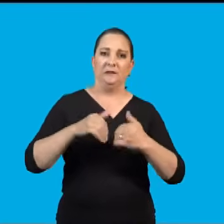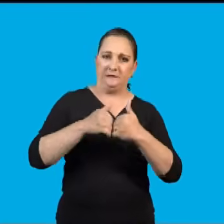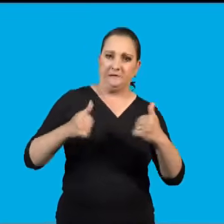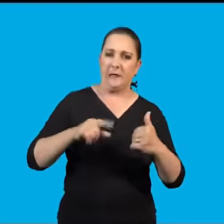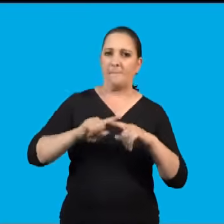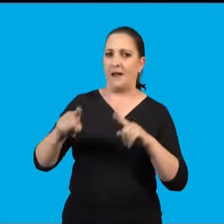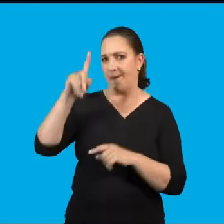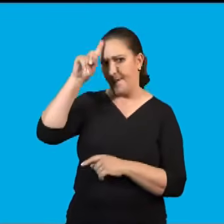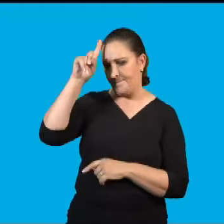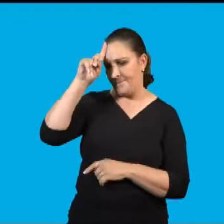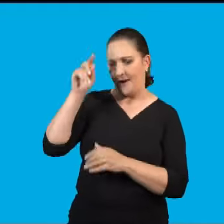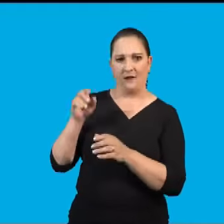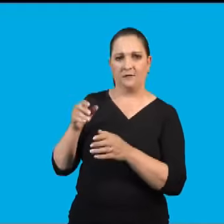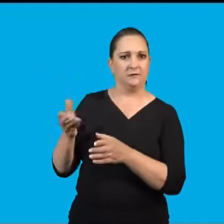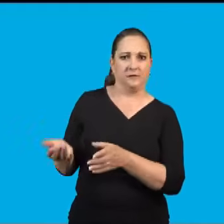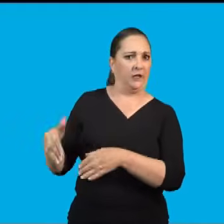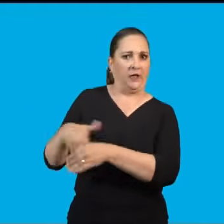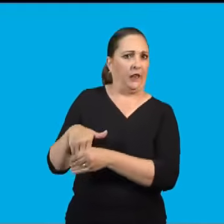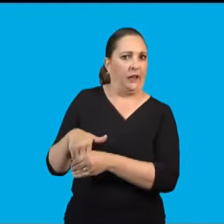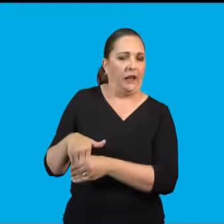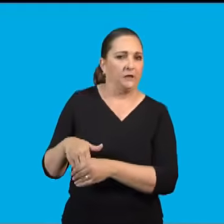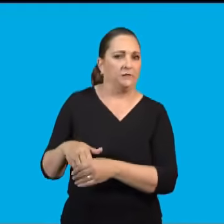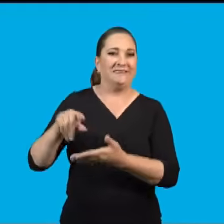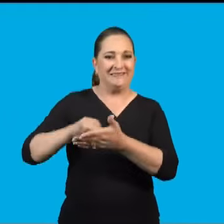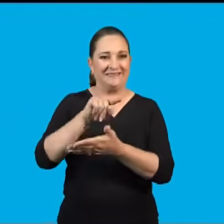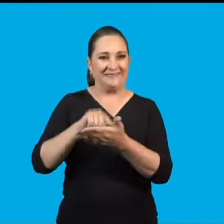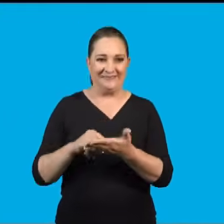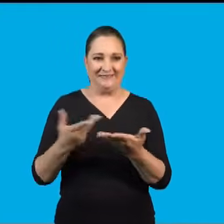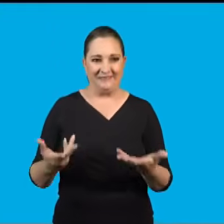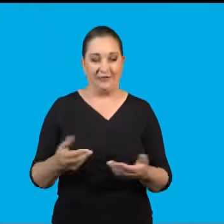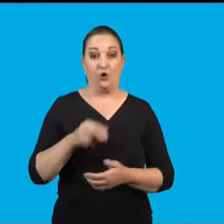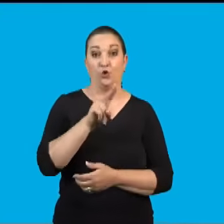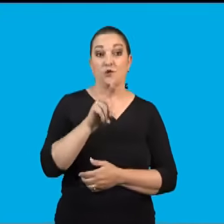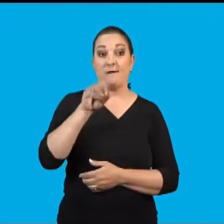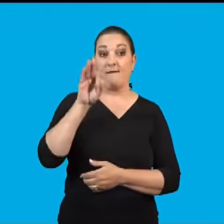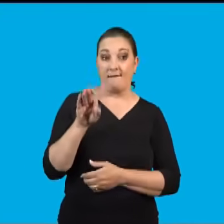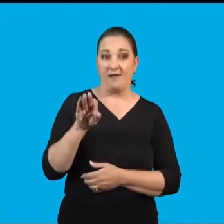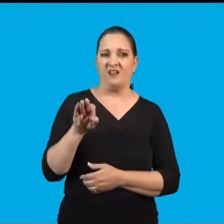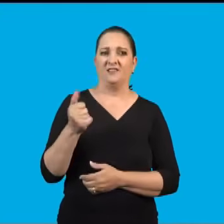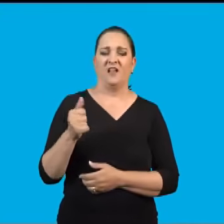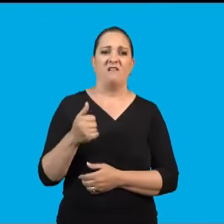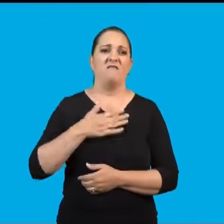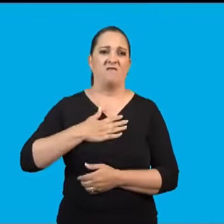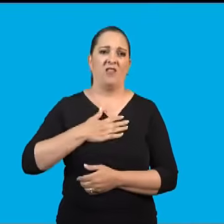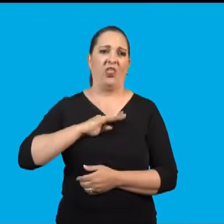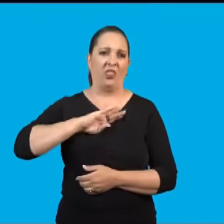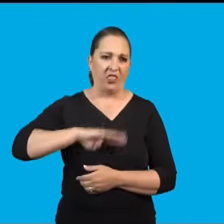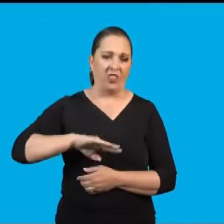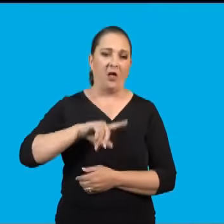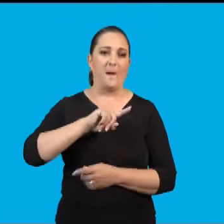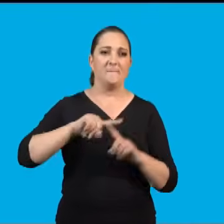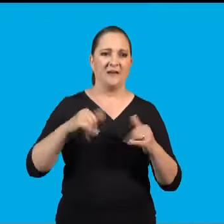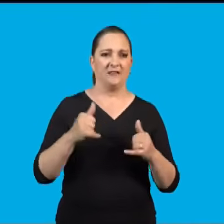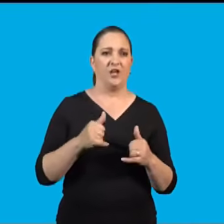the blacks were excluded from participating in the elections. The UDF was discouraging